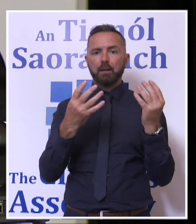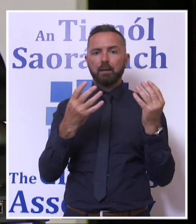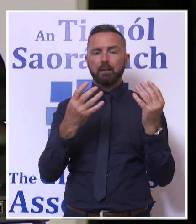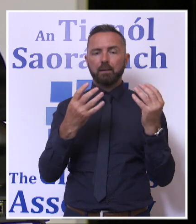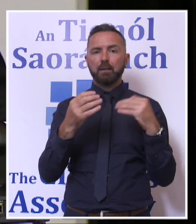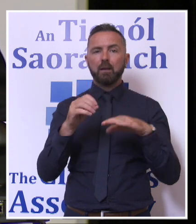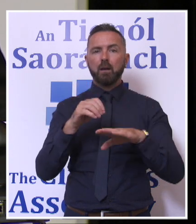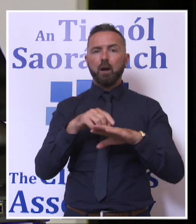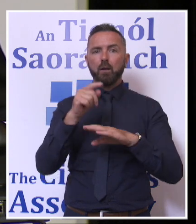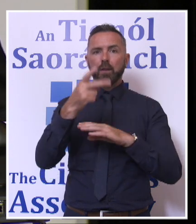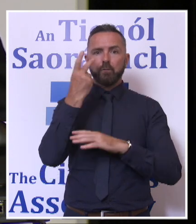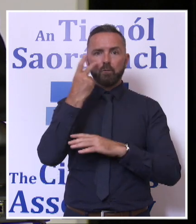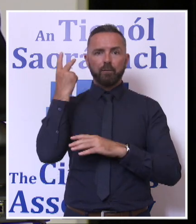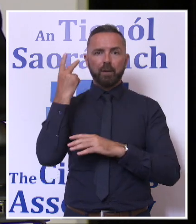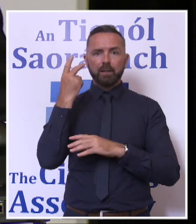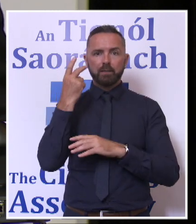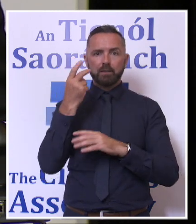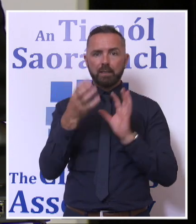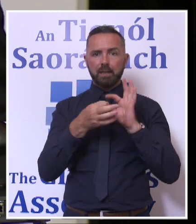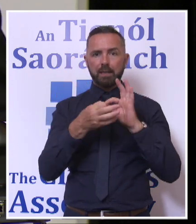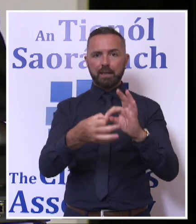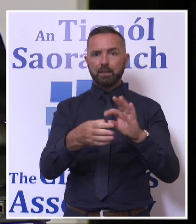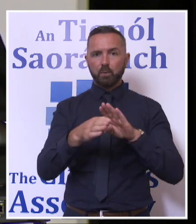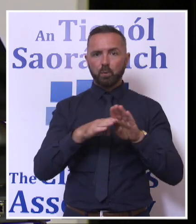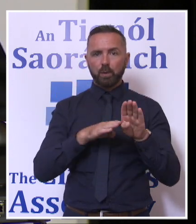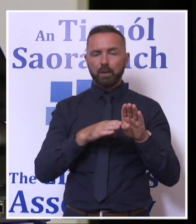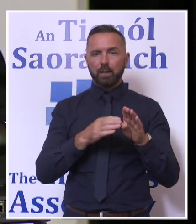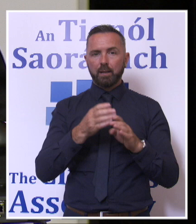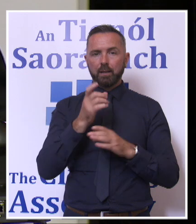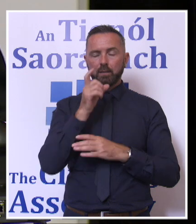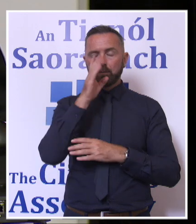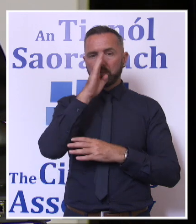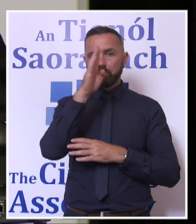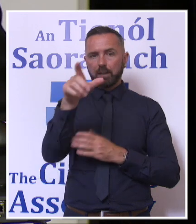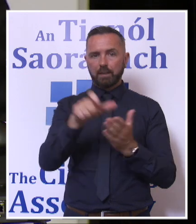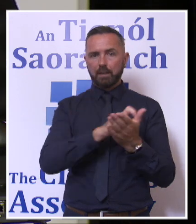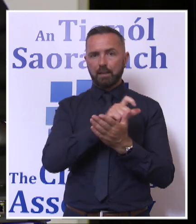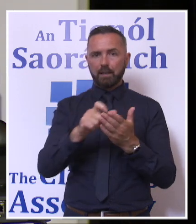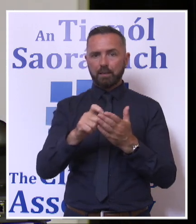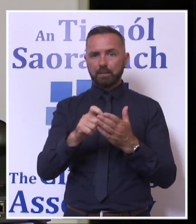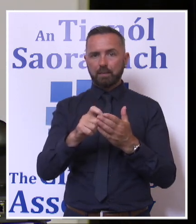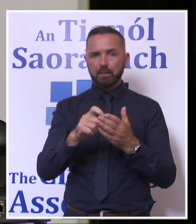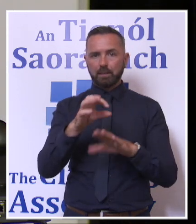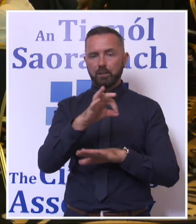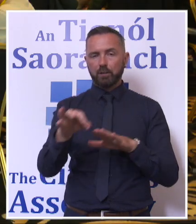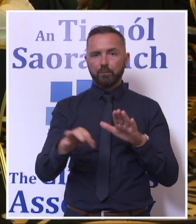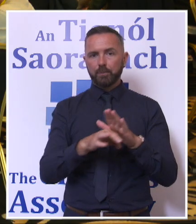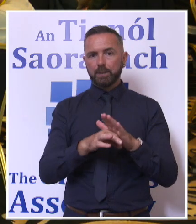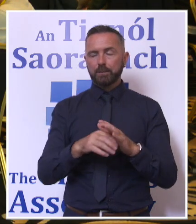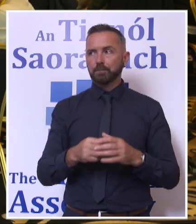questions regarding directly elected mayors and local government. So I'll hand you over now to table 1. Thank you.